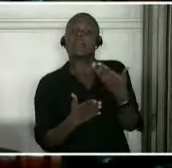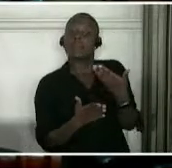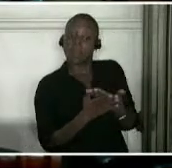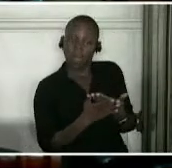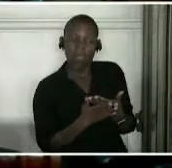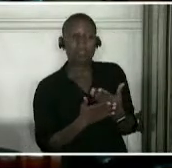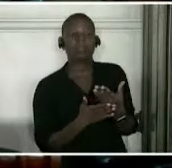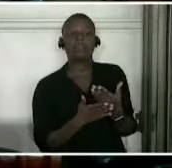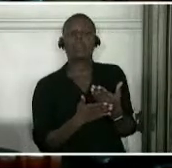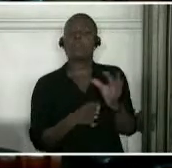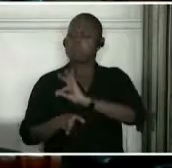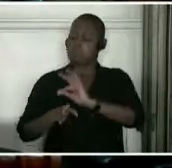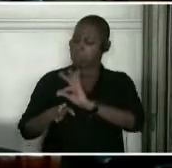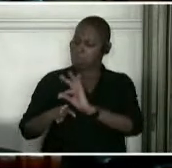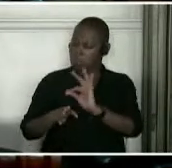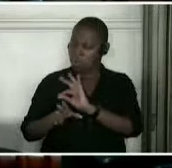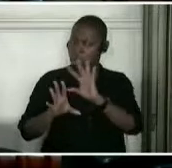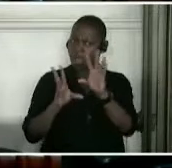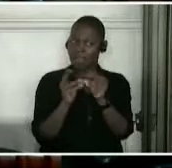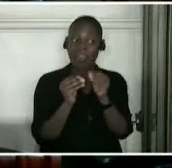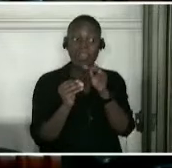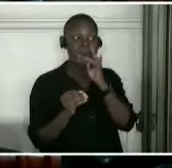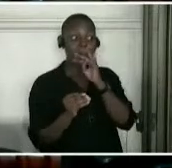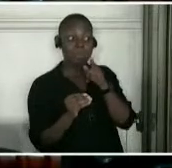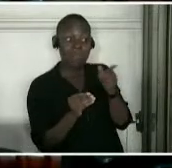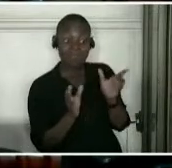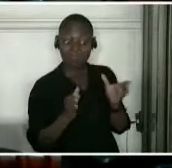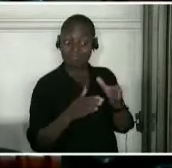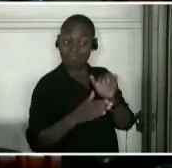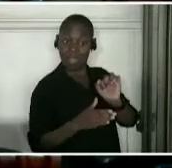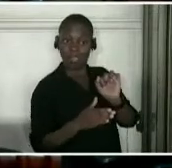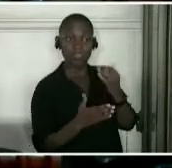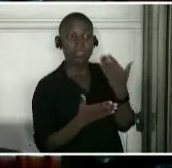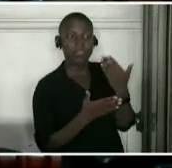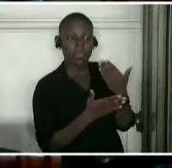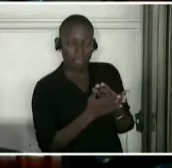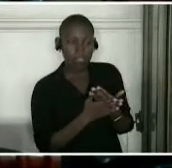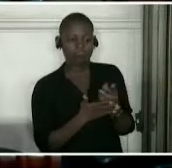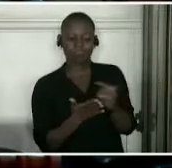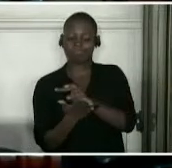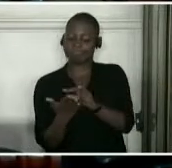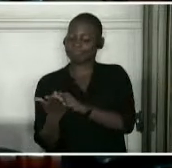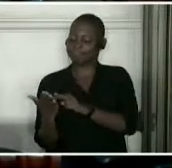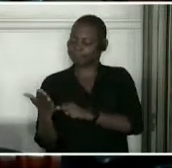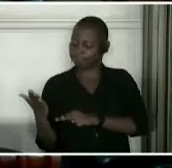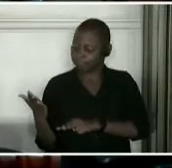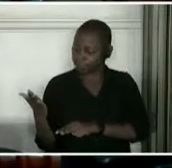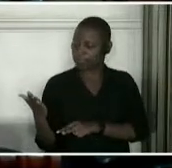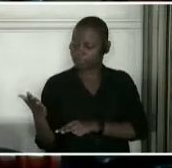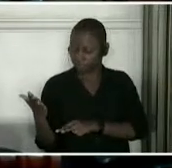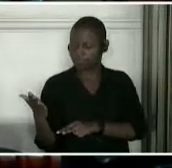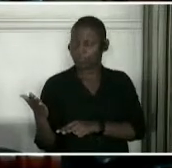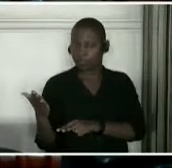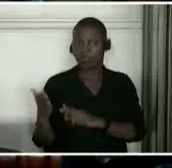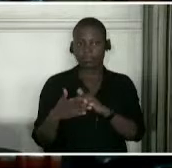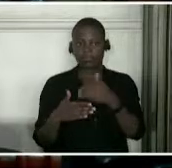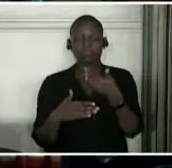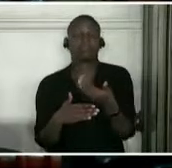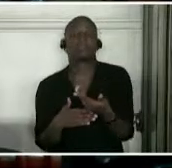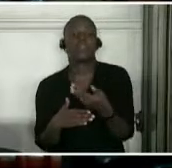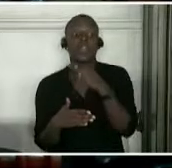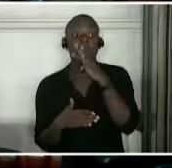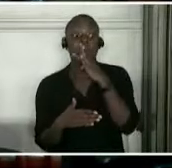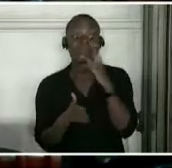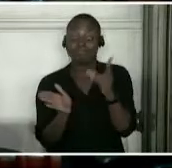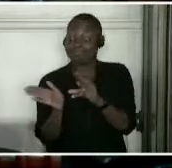party member to be on standby to read the member's speech into the record. Should